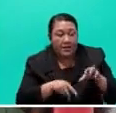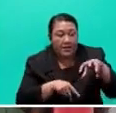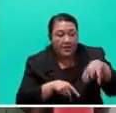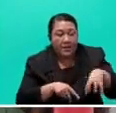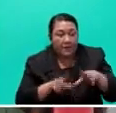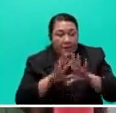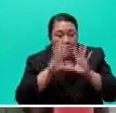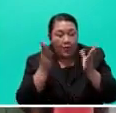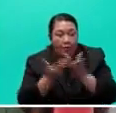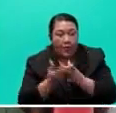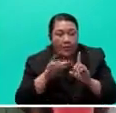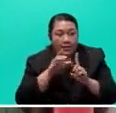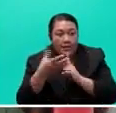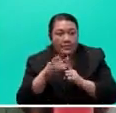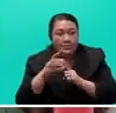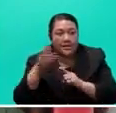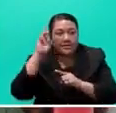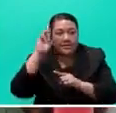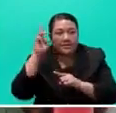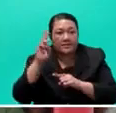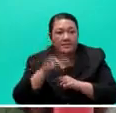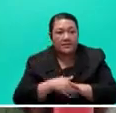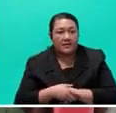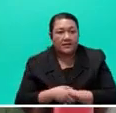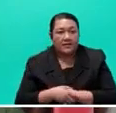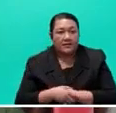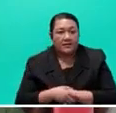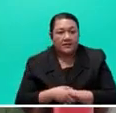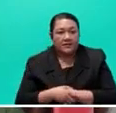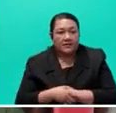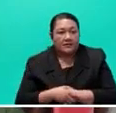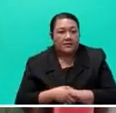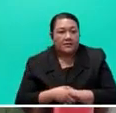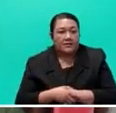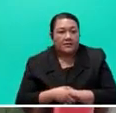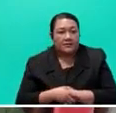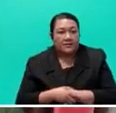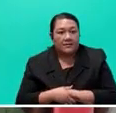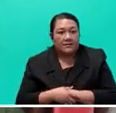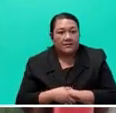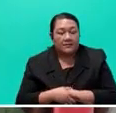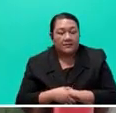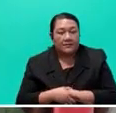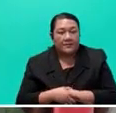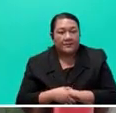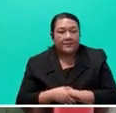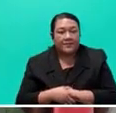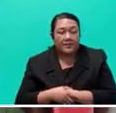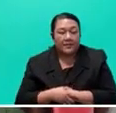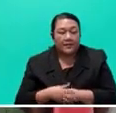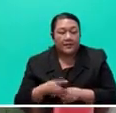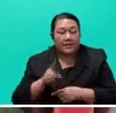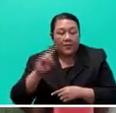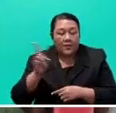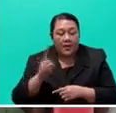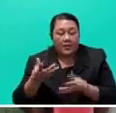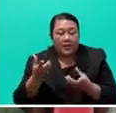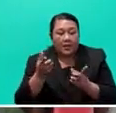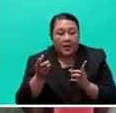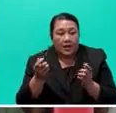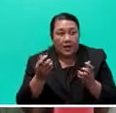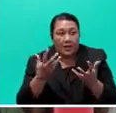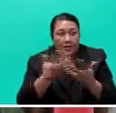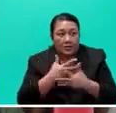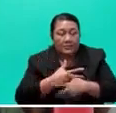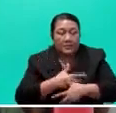and national heritage, which was adopted at the United Nations Educational, Scientific and Cultural